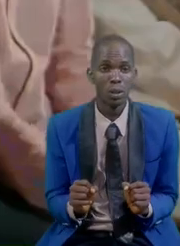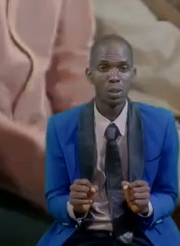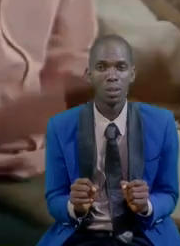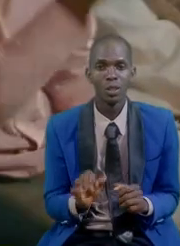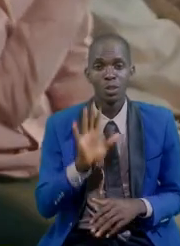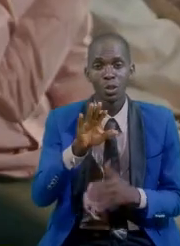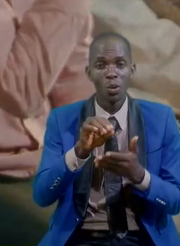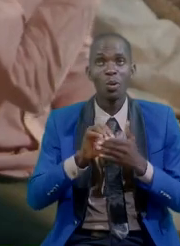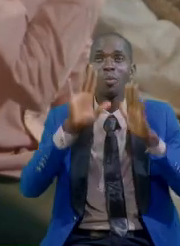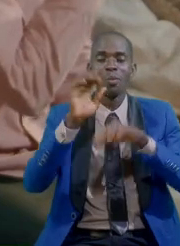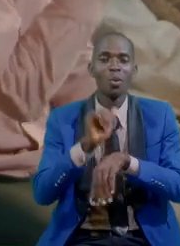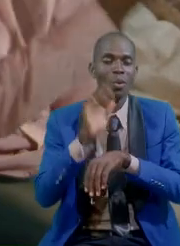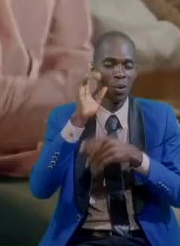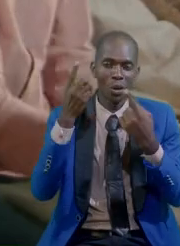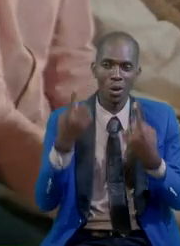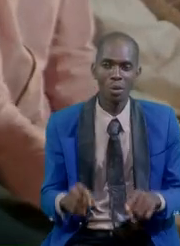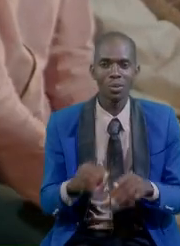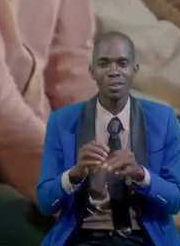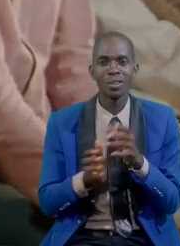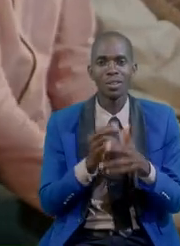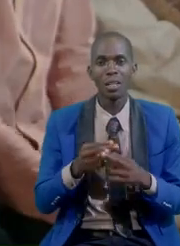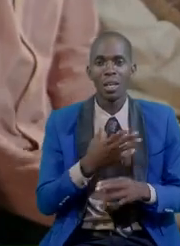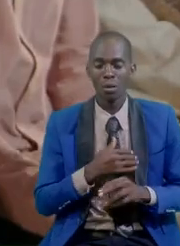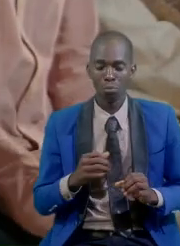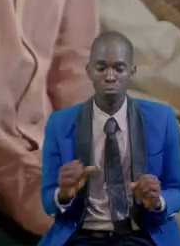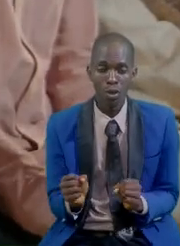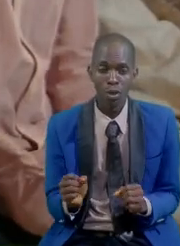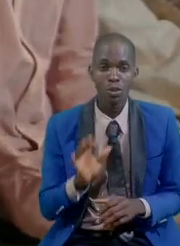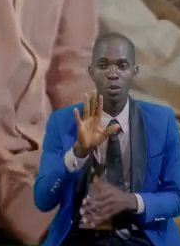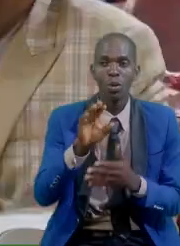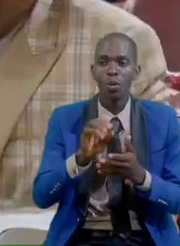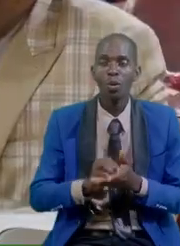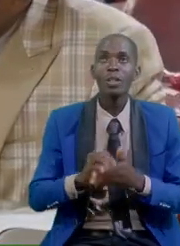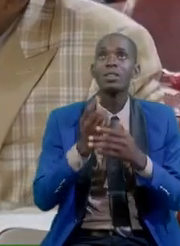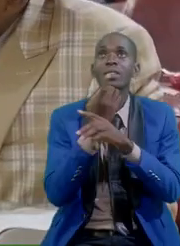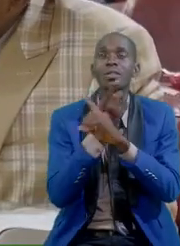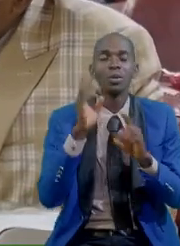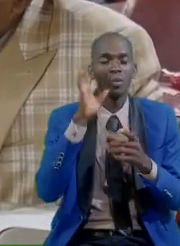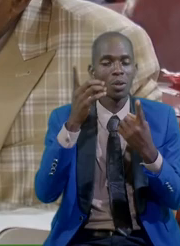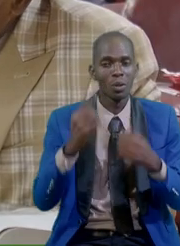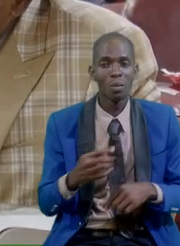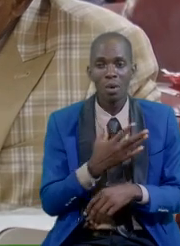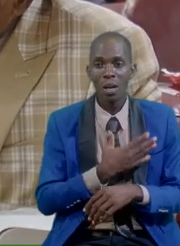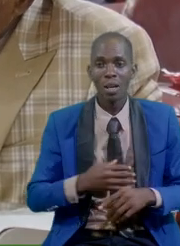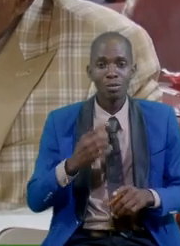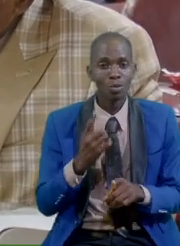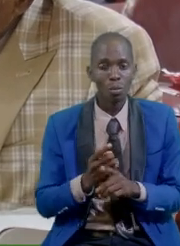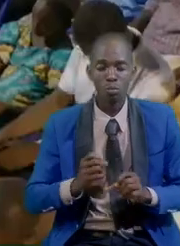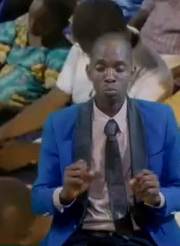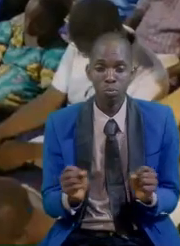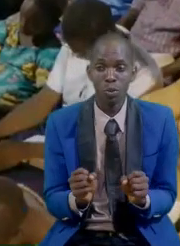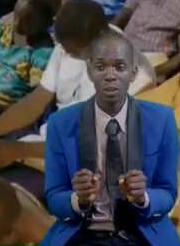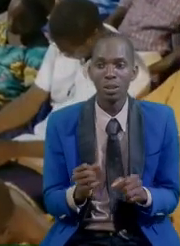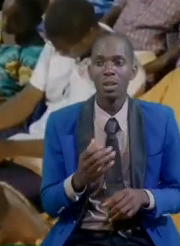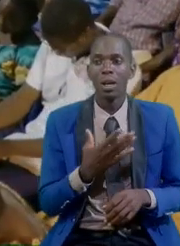will come. And suddenly, your deliverance will come. And suddenly, healing